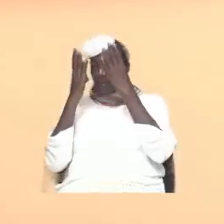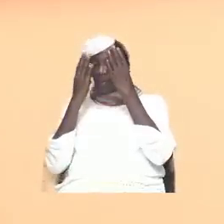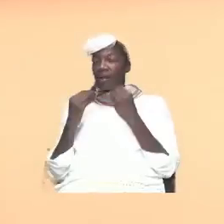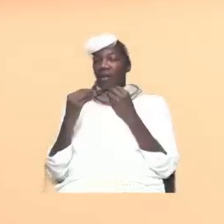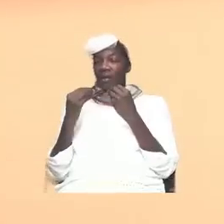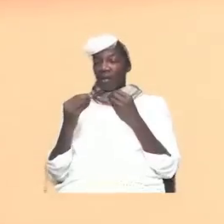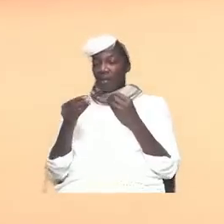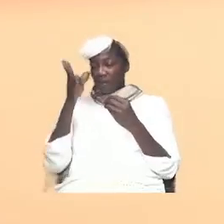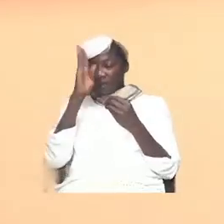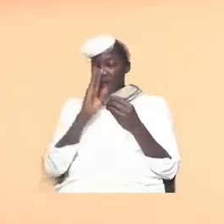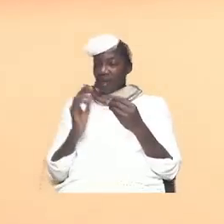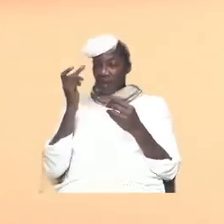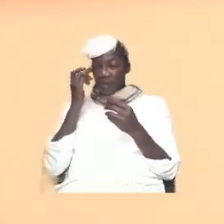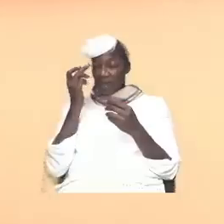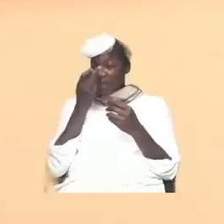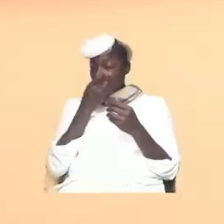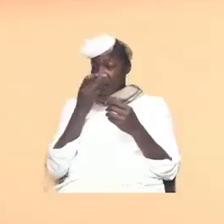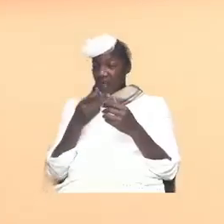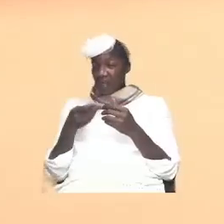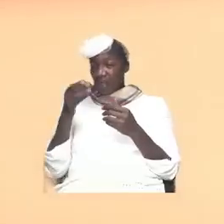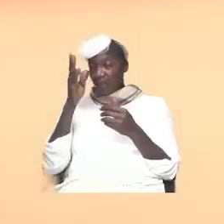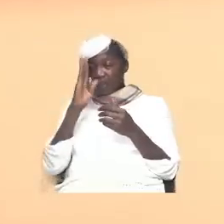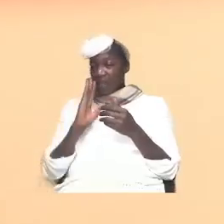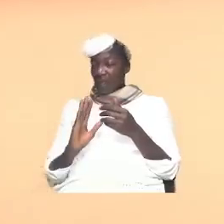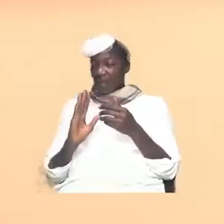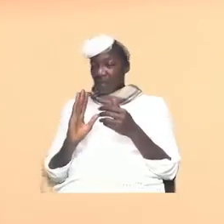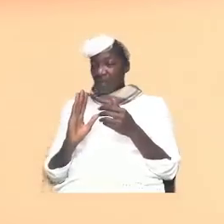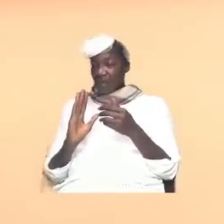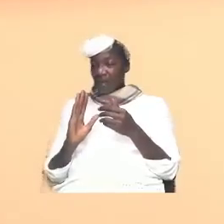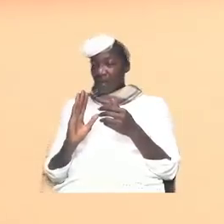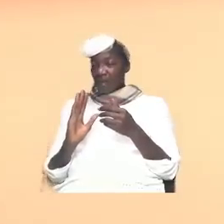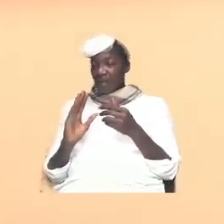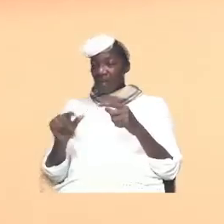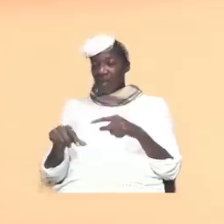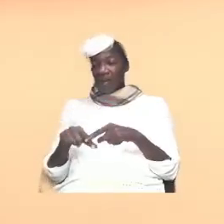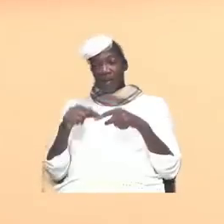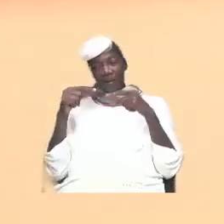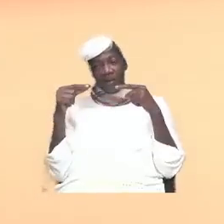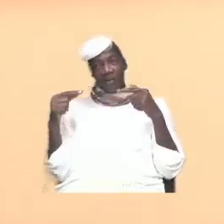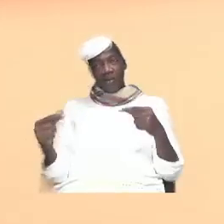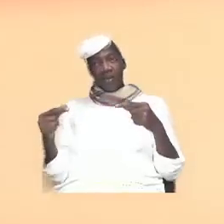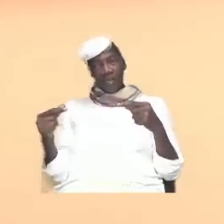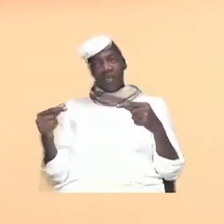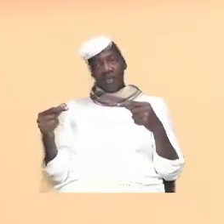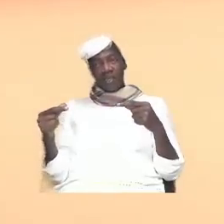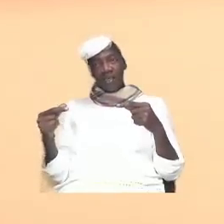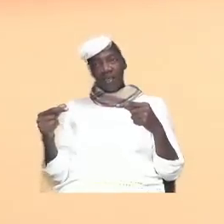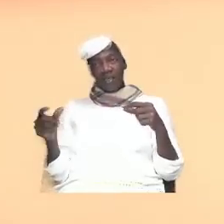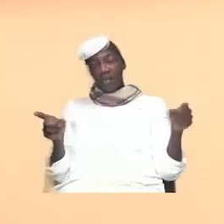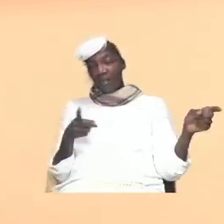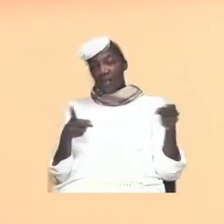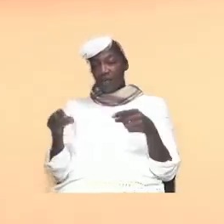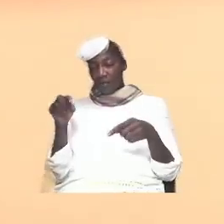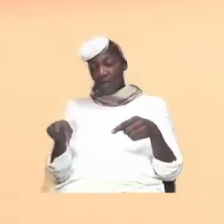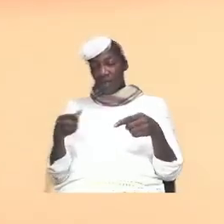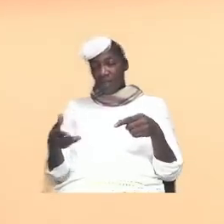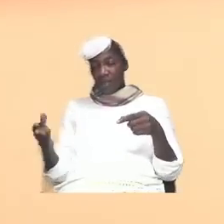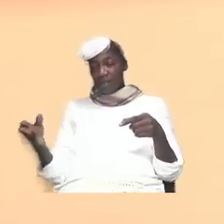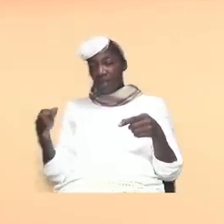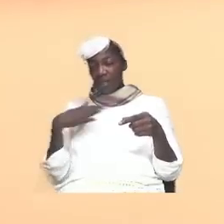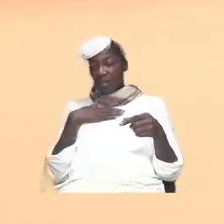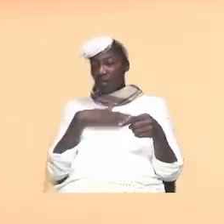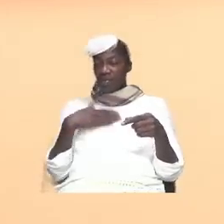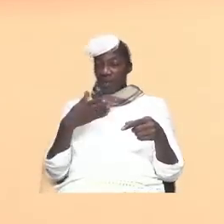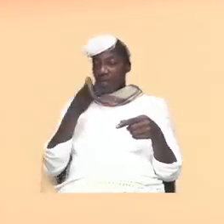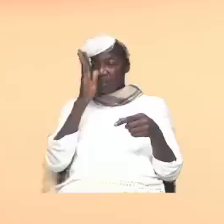it. And he's saying that is what makes it so great. You know, can nobody see but God. So in other words, you're doing this thing to please